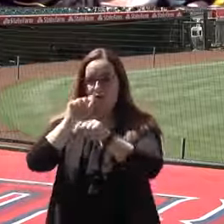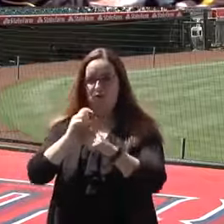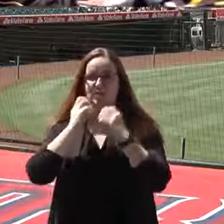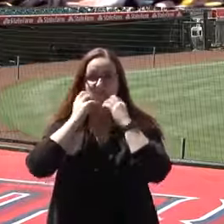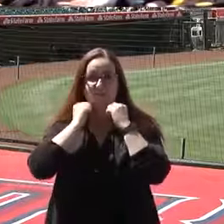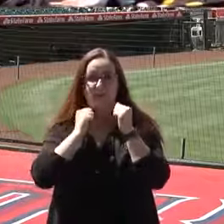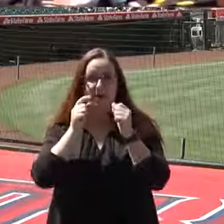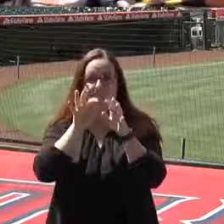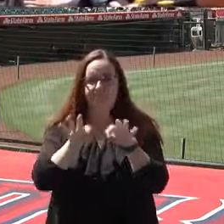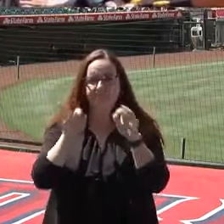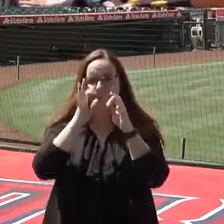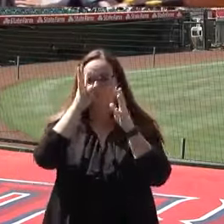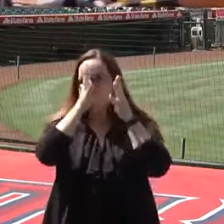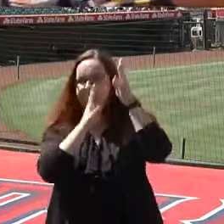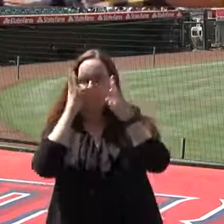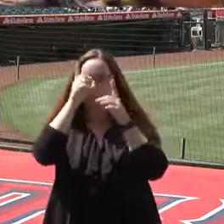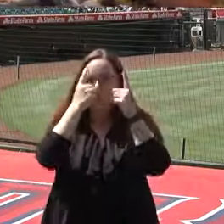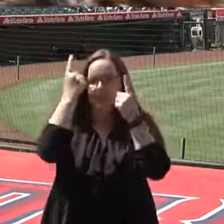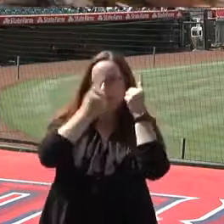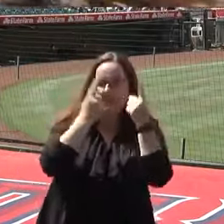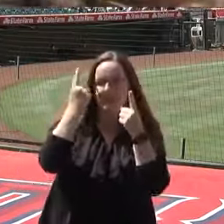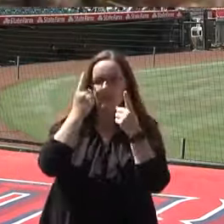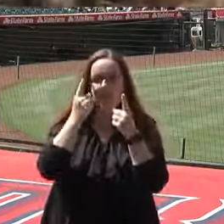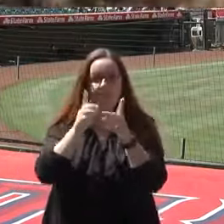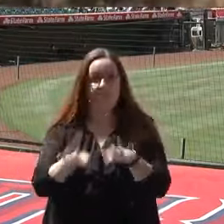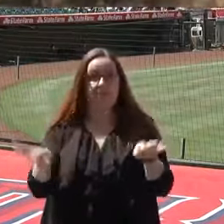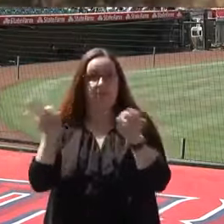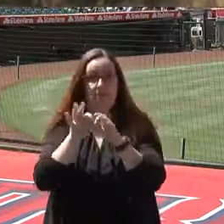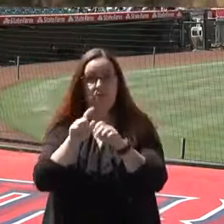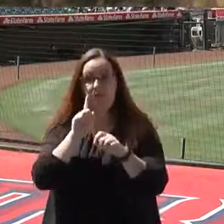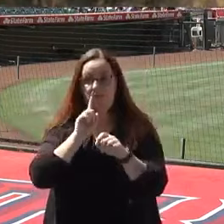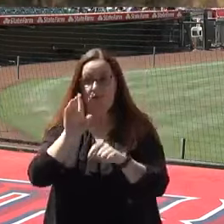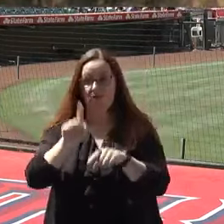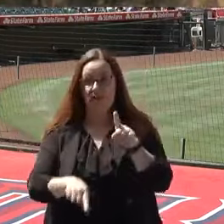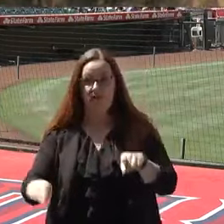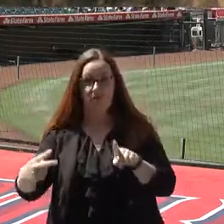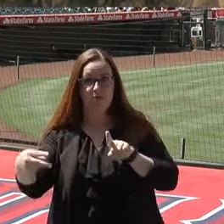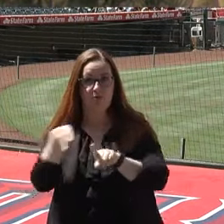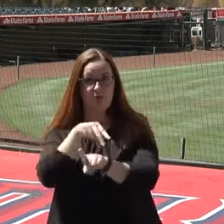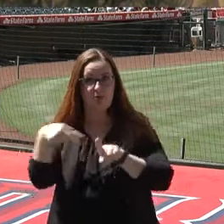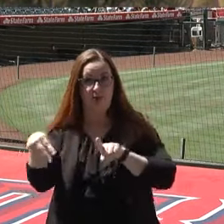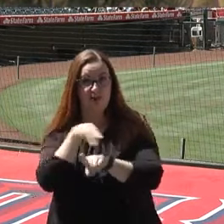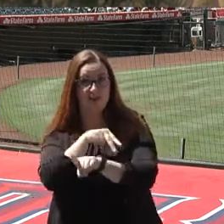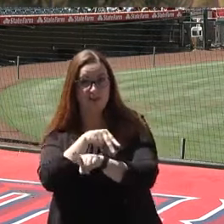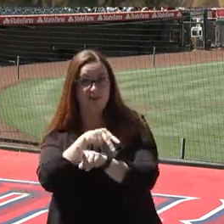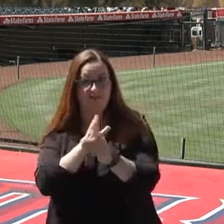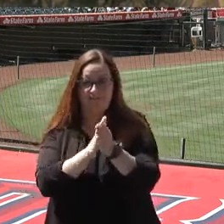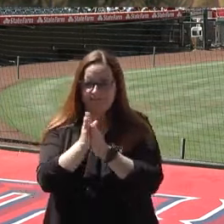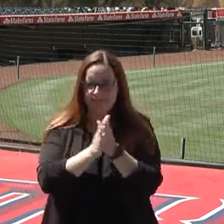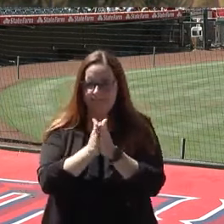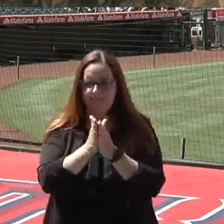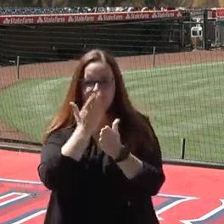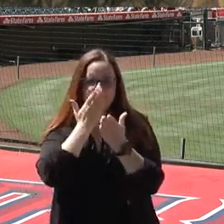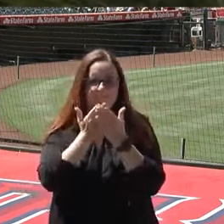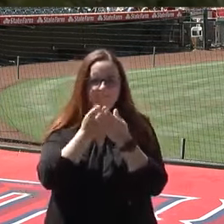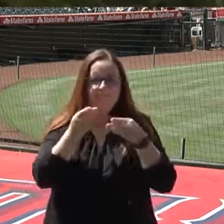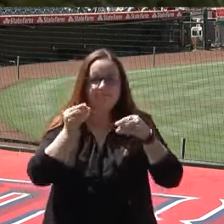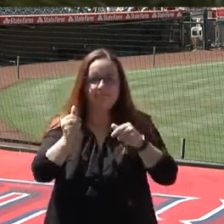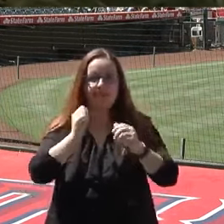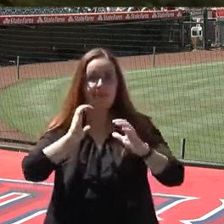critical thinking, that centers diverse perspectives, and fosters effective